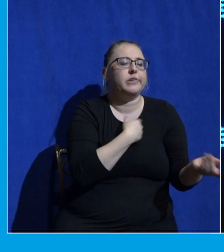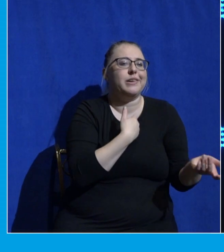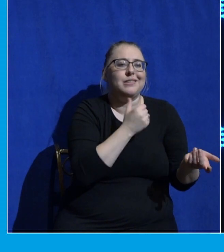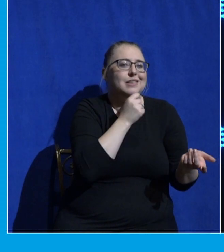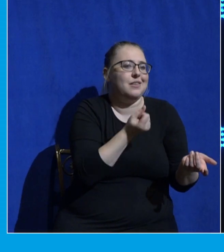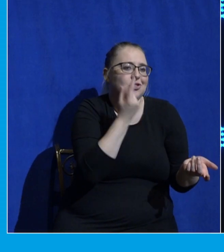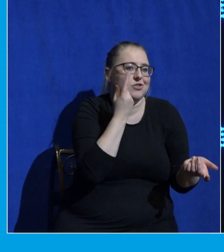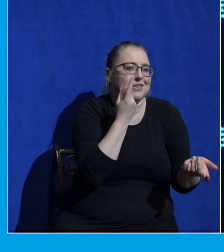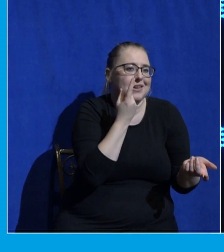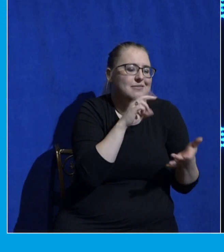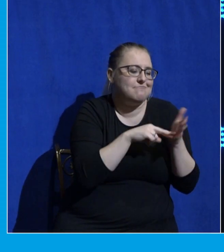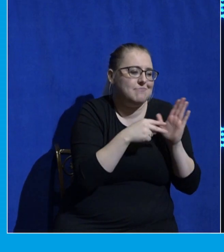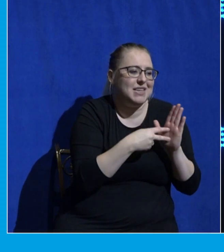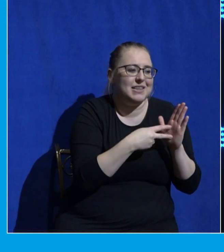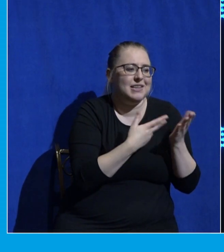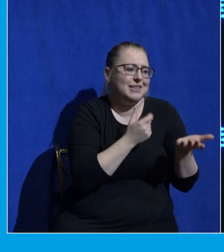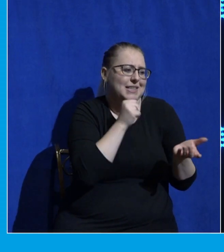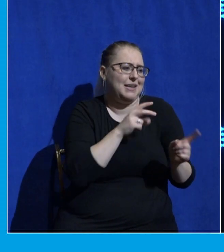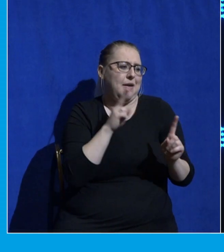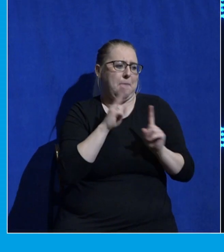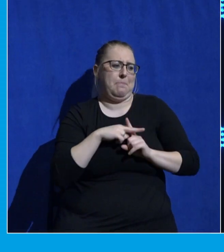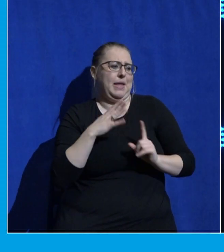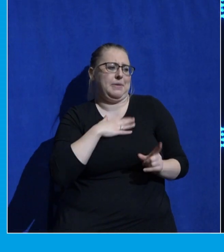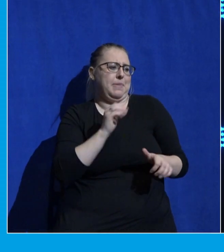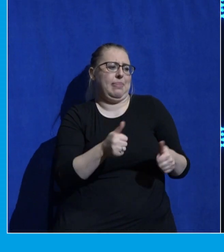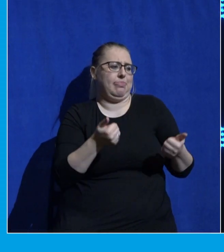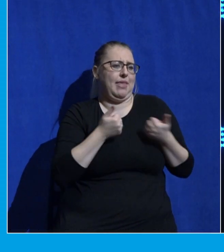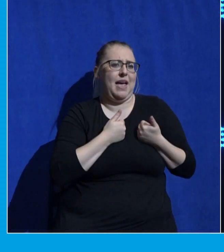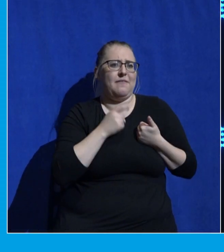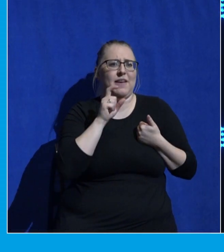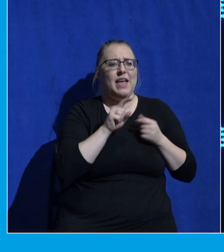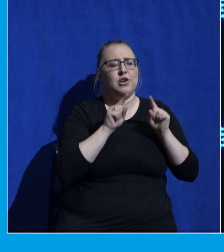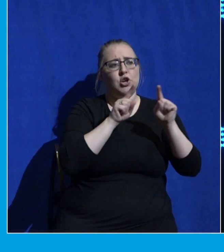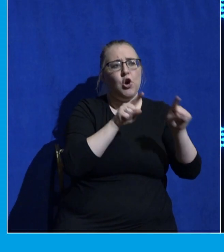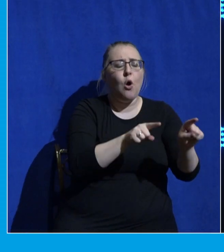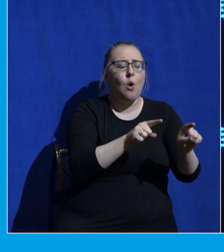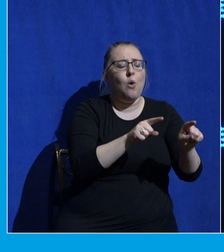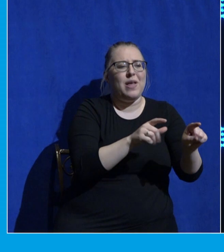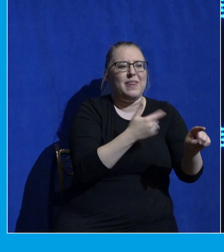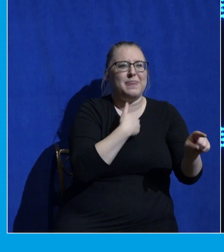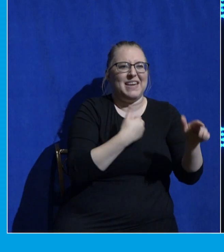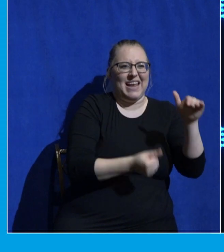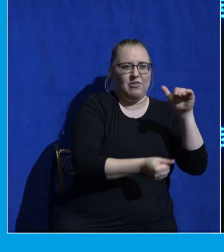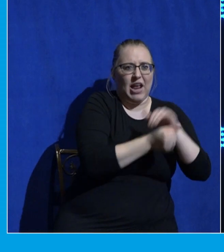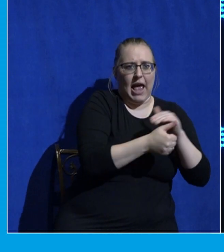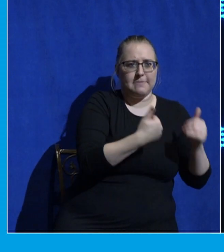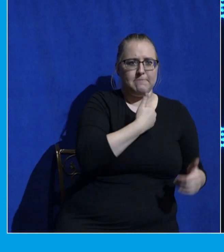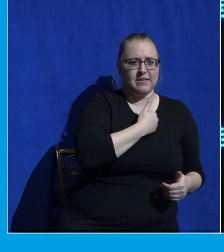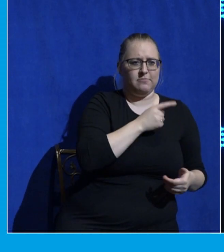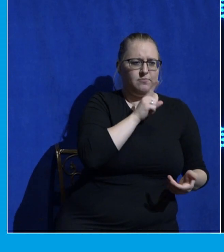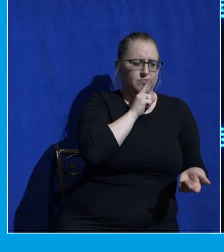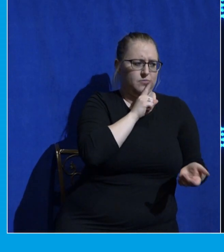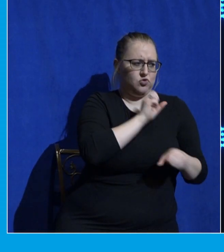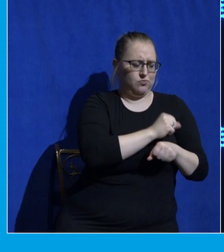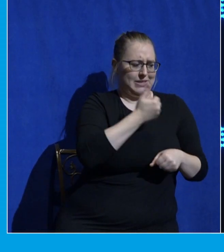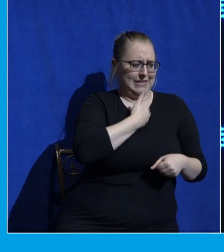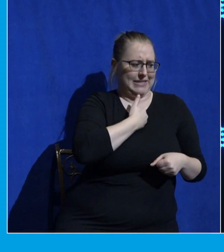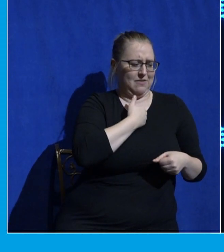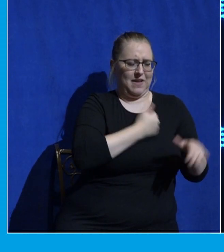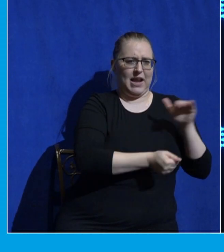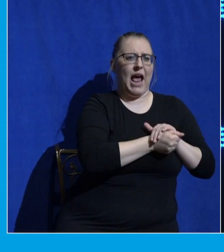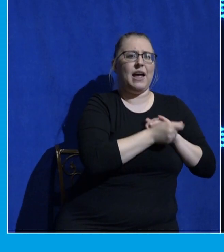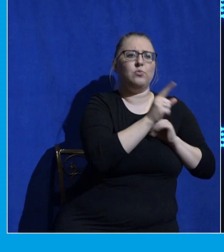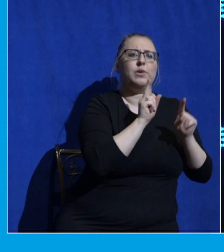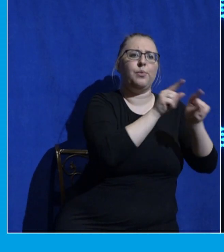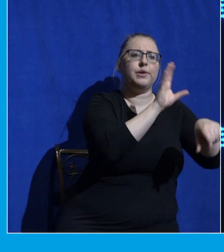to the struggles in my life, that it was a place where I needed to hide my real struggles. And when I thought that